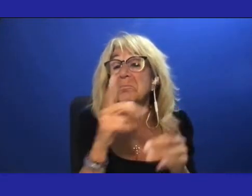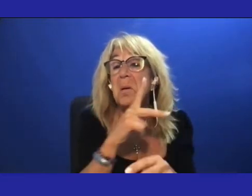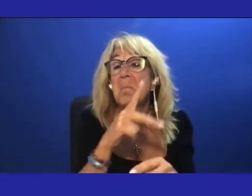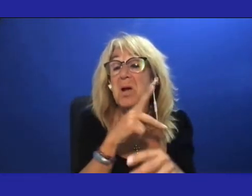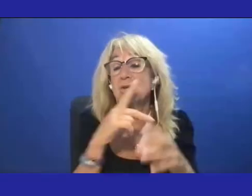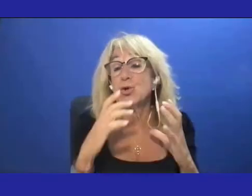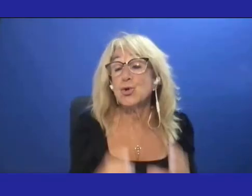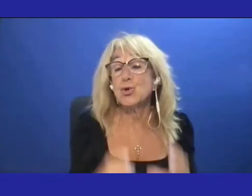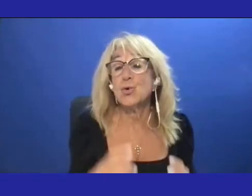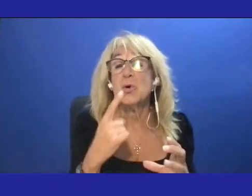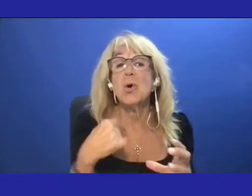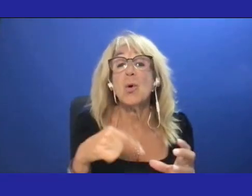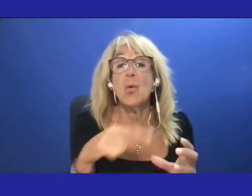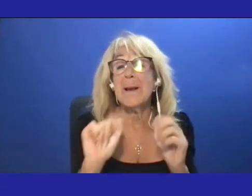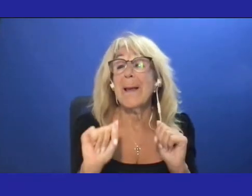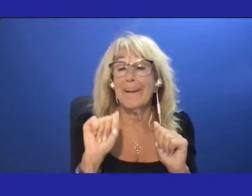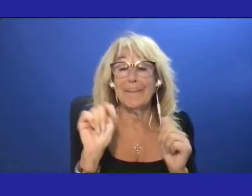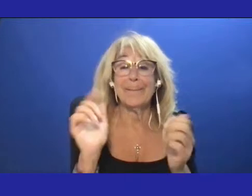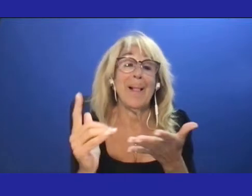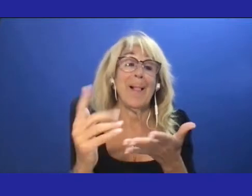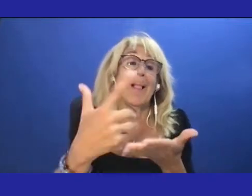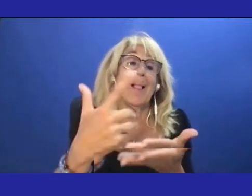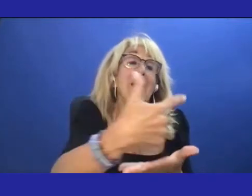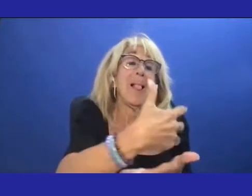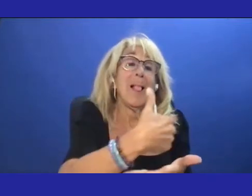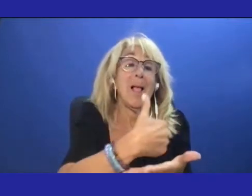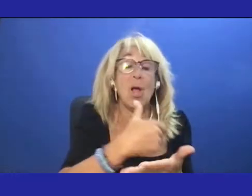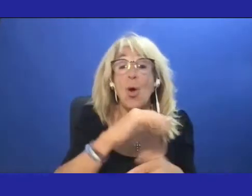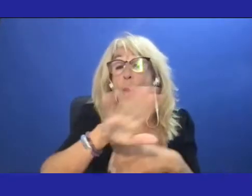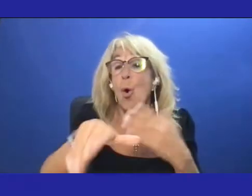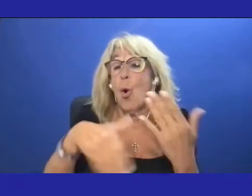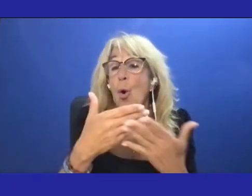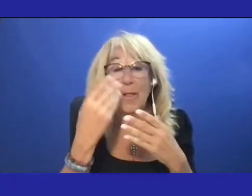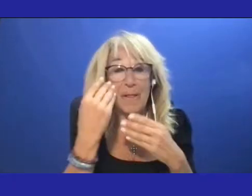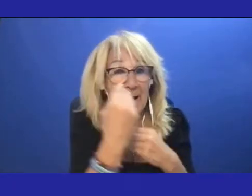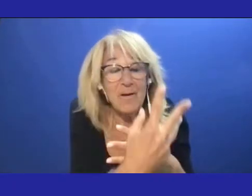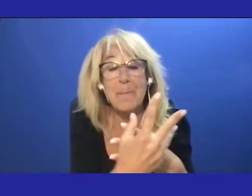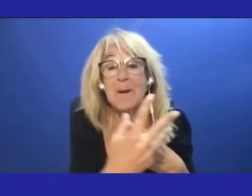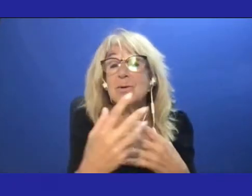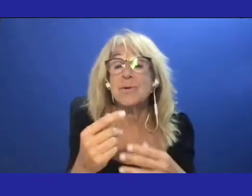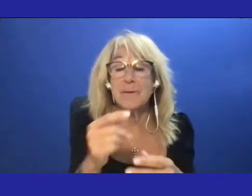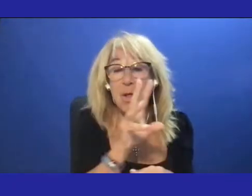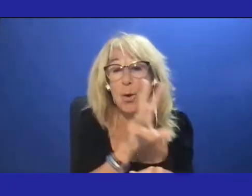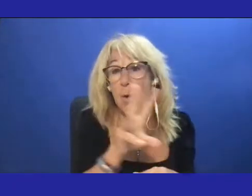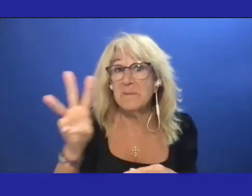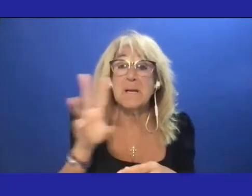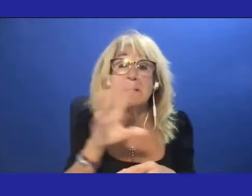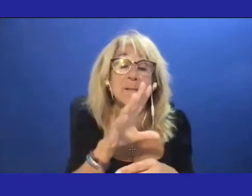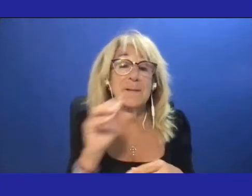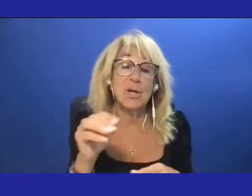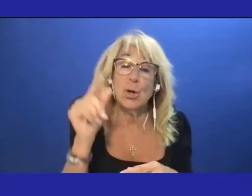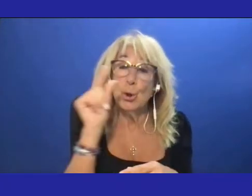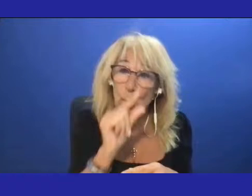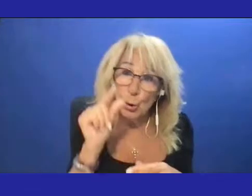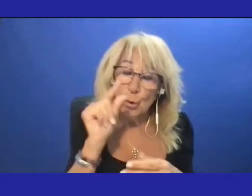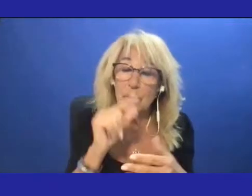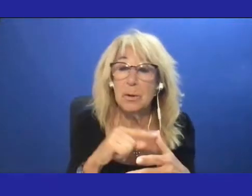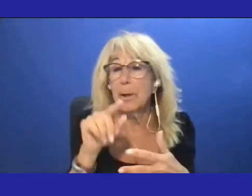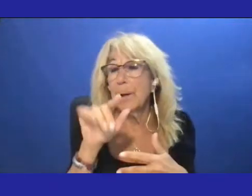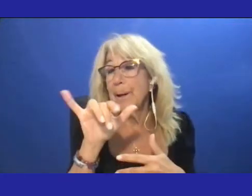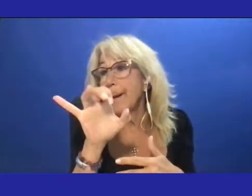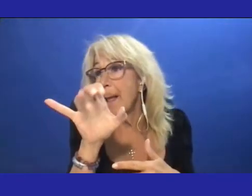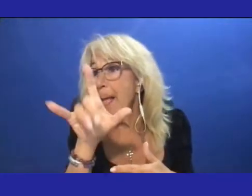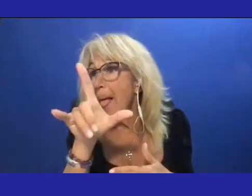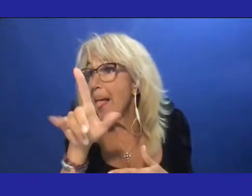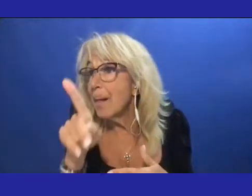collate all of this information across different websites, if you will. You have Google, Yelp, and several